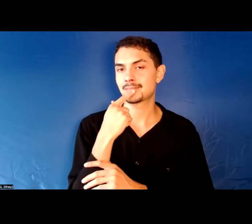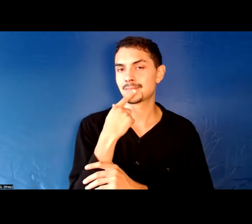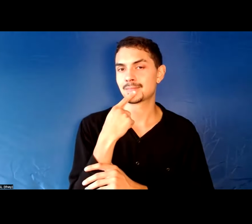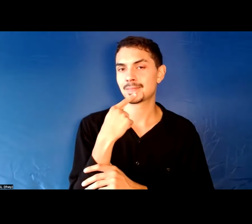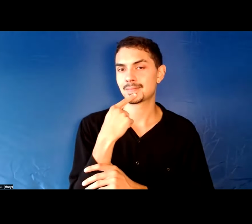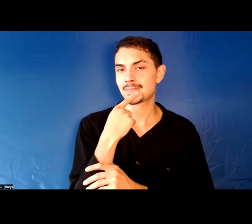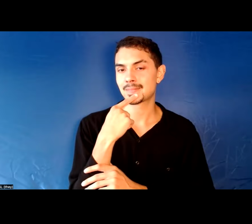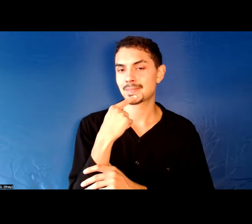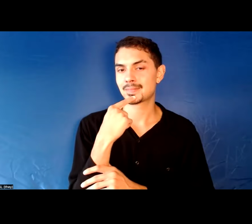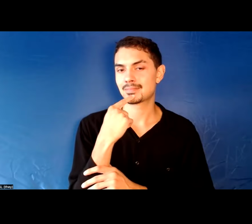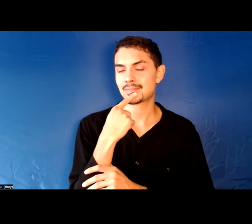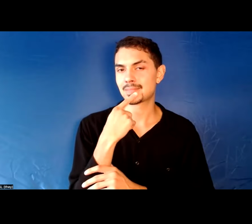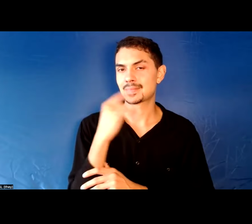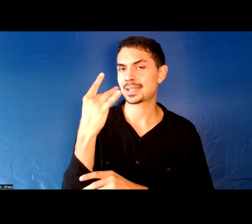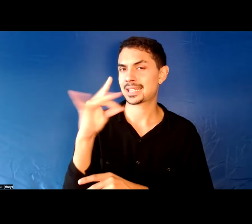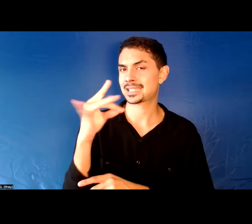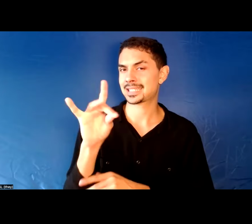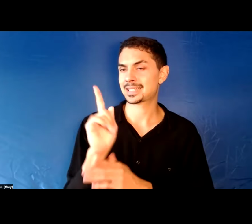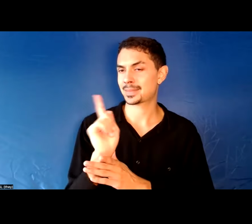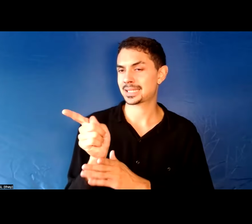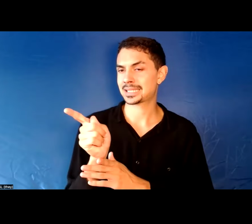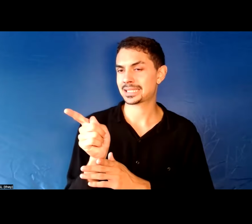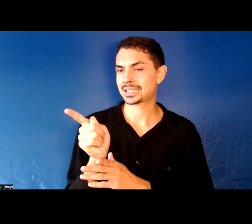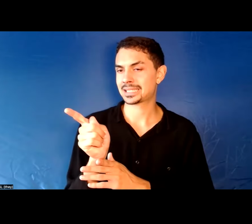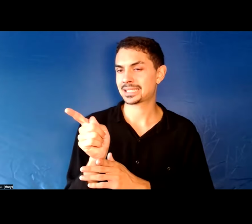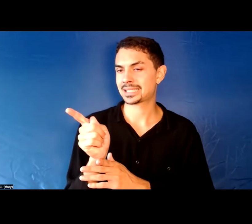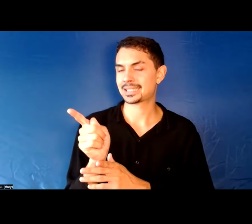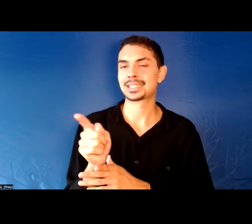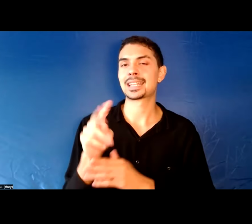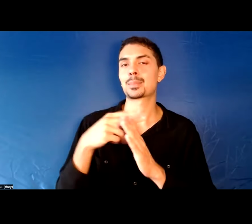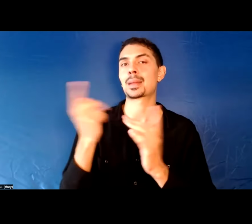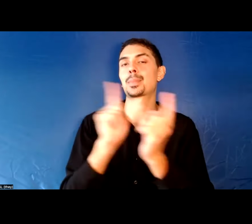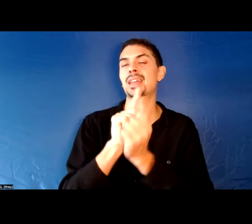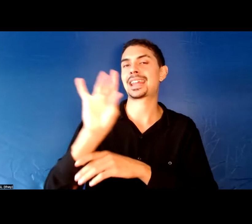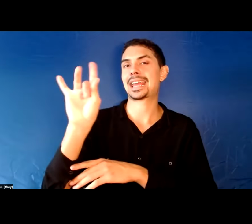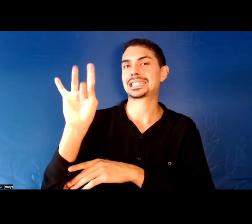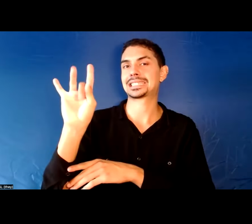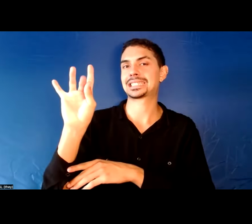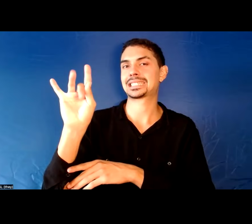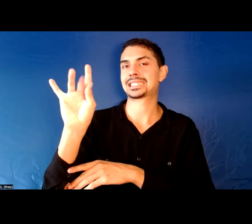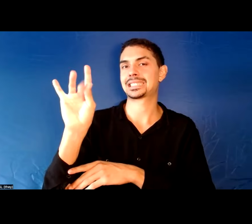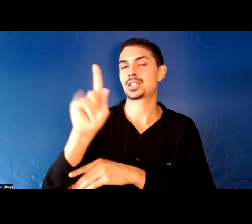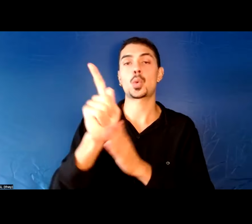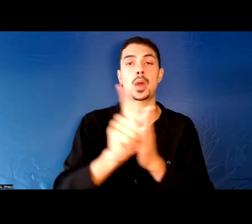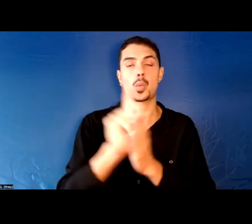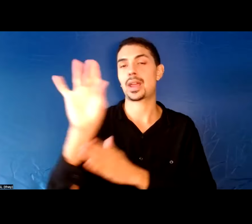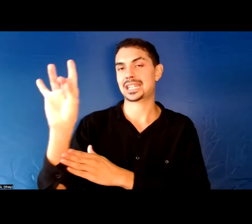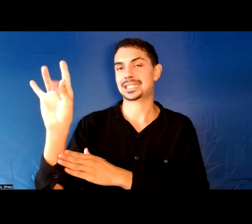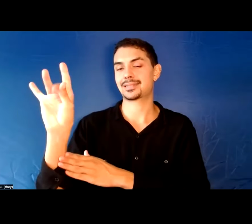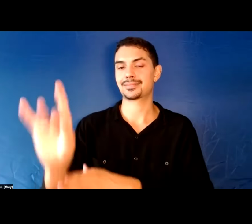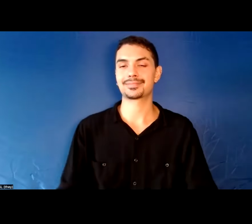18 minutes after the hour, come on back and then Jolene will be joining us for the sexual assault response